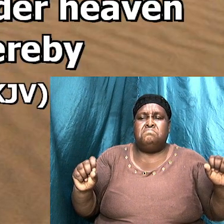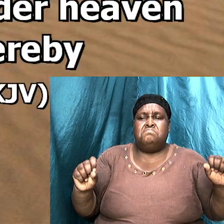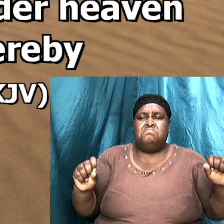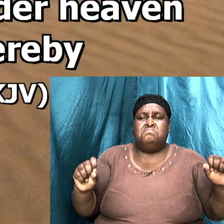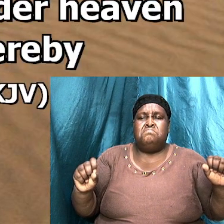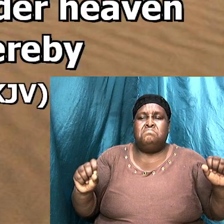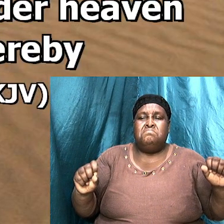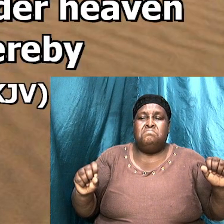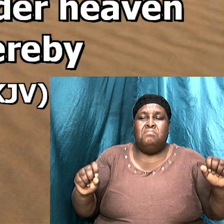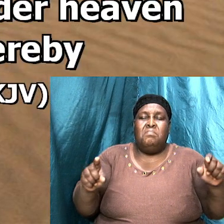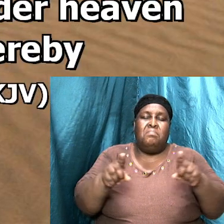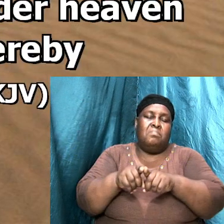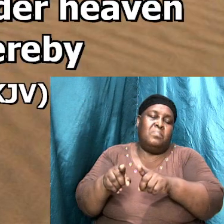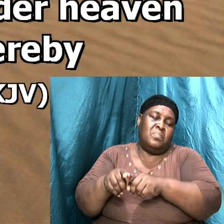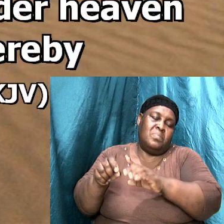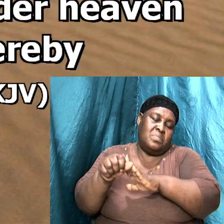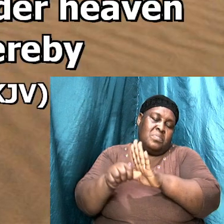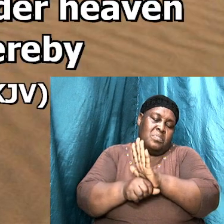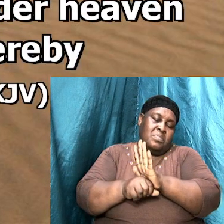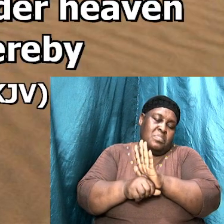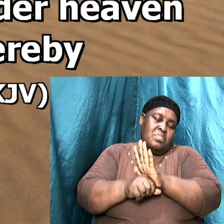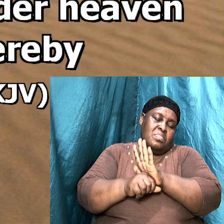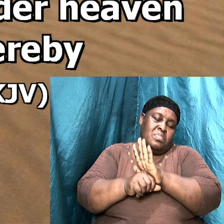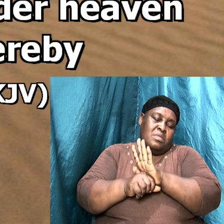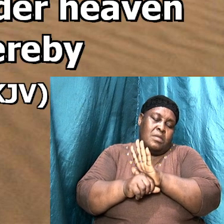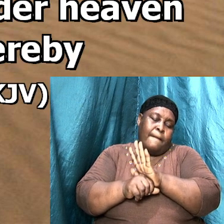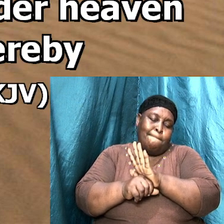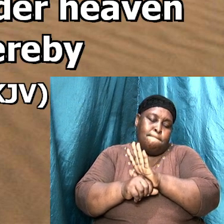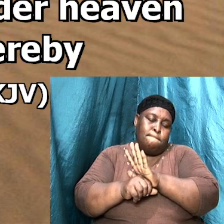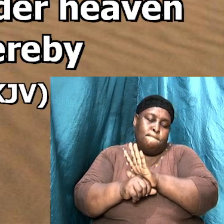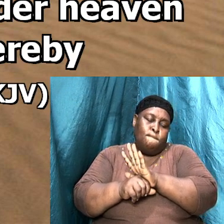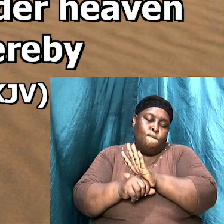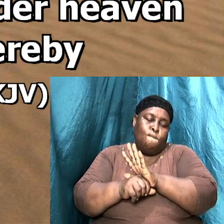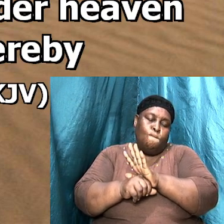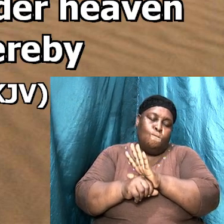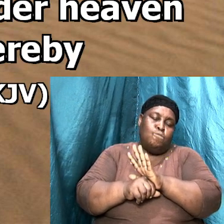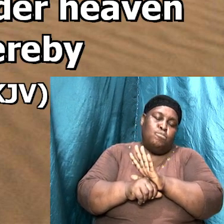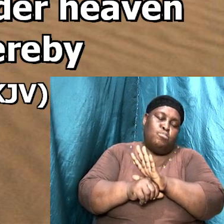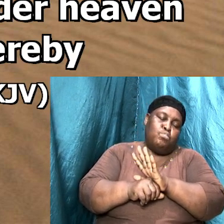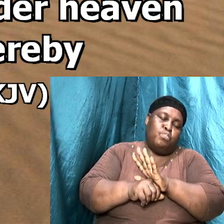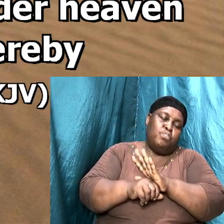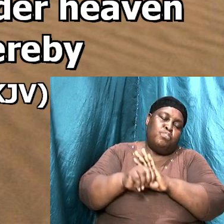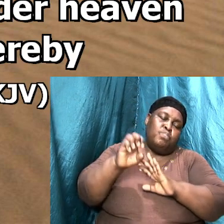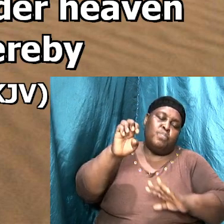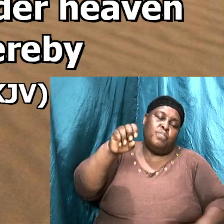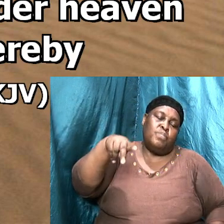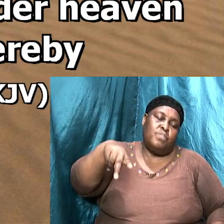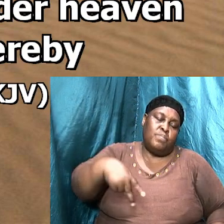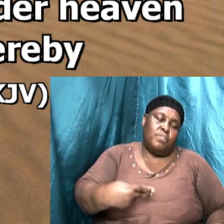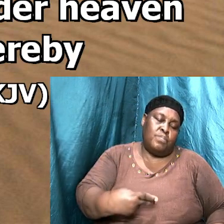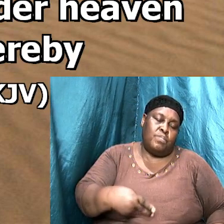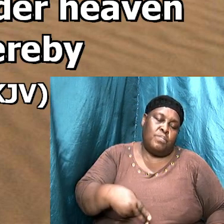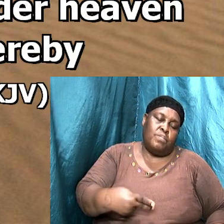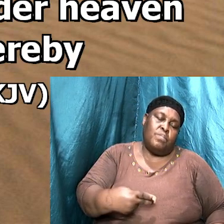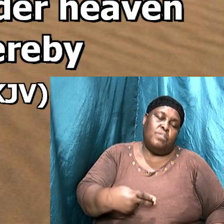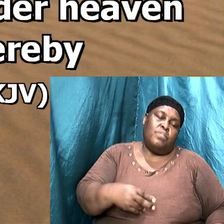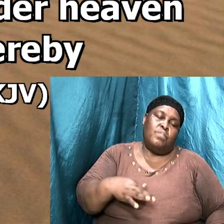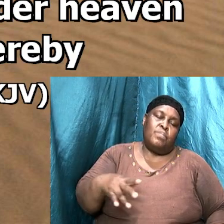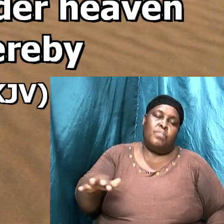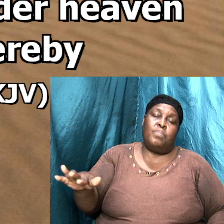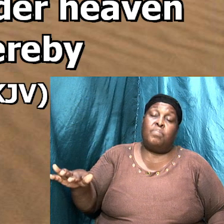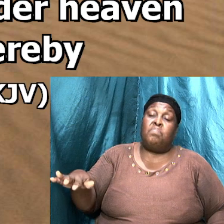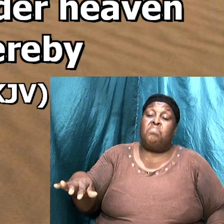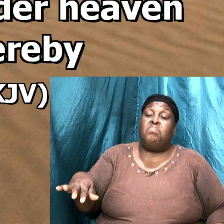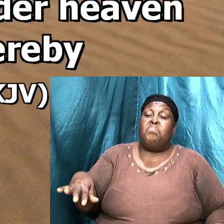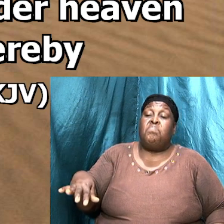There's also a scripture, I think it's found in Ephesians 3, verses 15. It